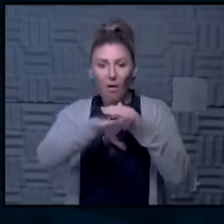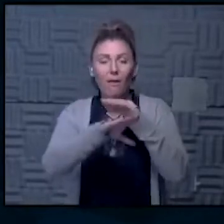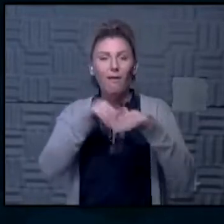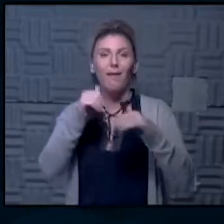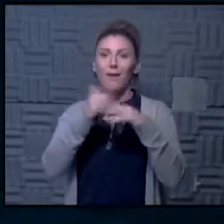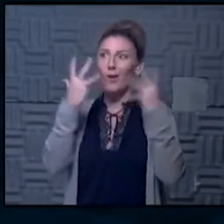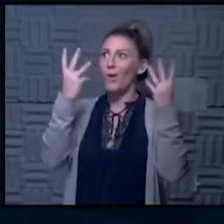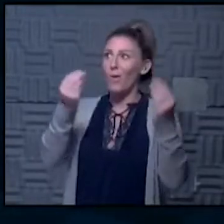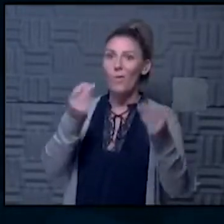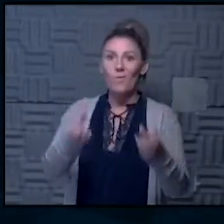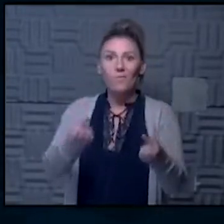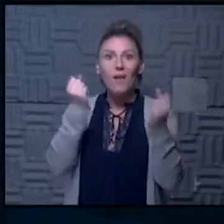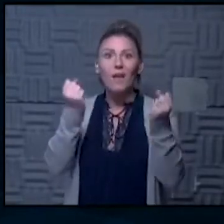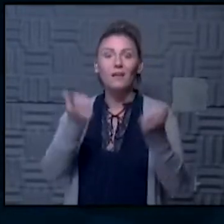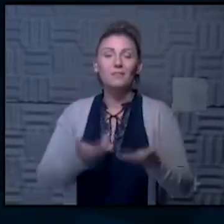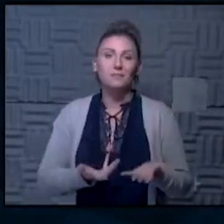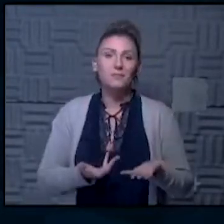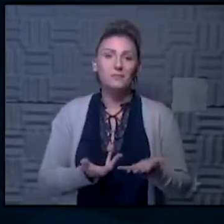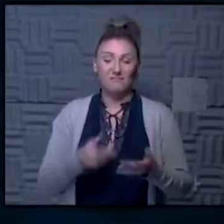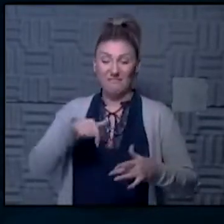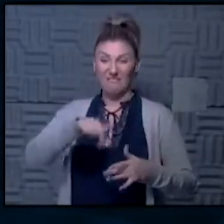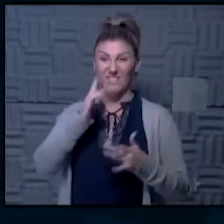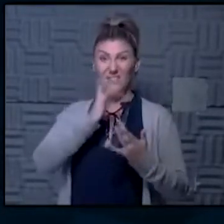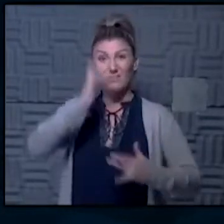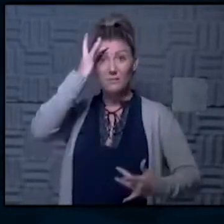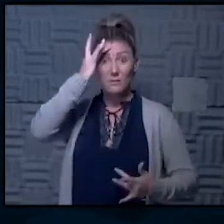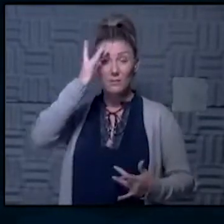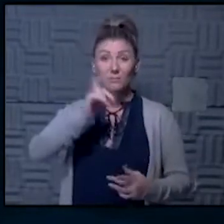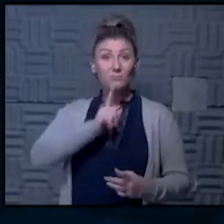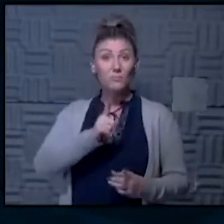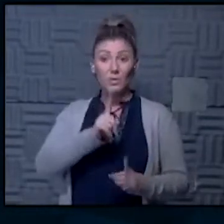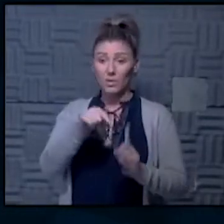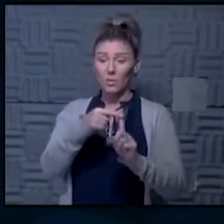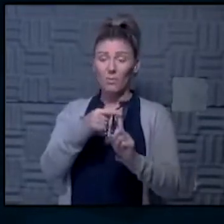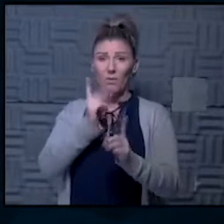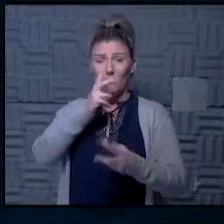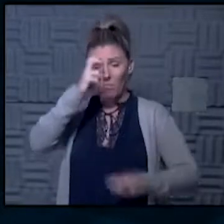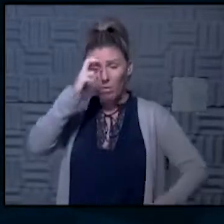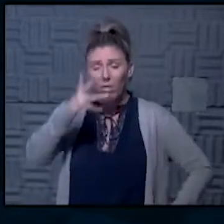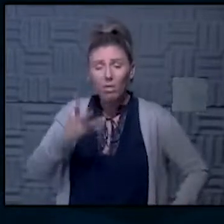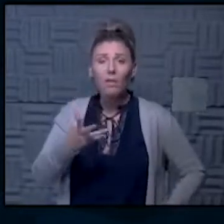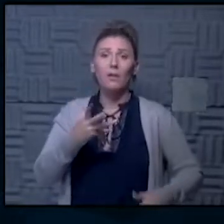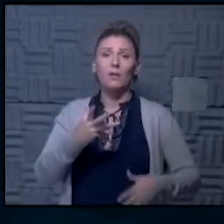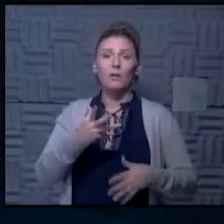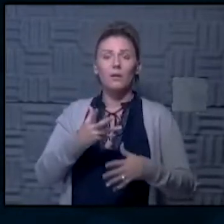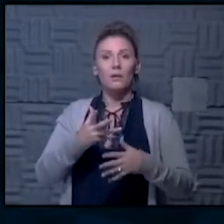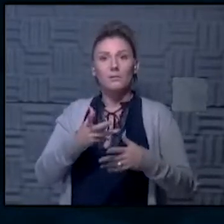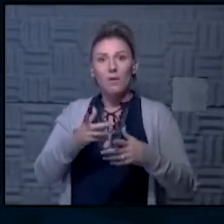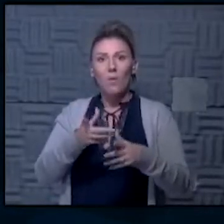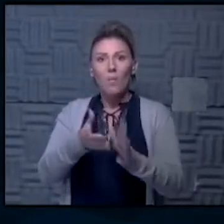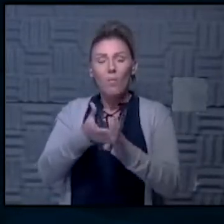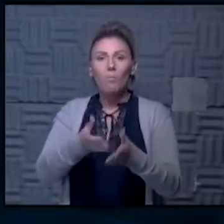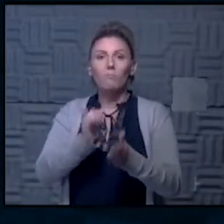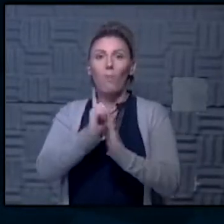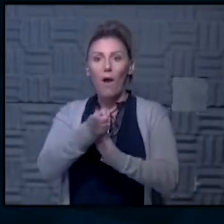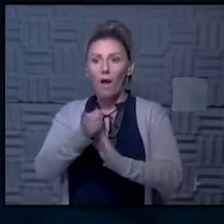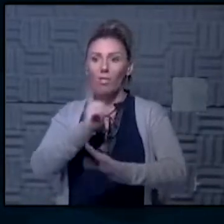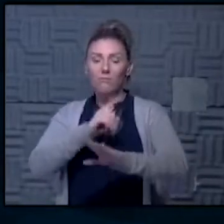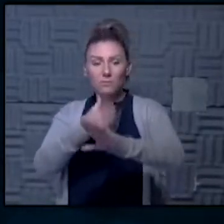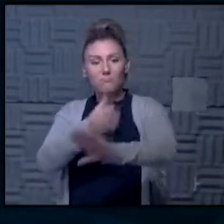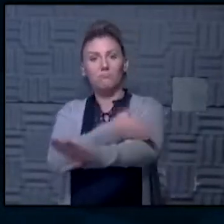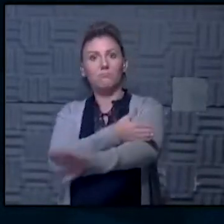quickly, this illness really, once you're that sick, it takes a while to get better. And